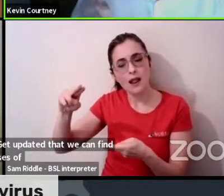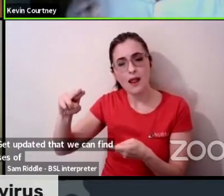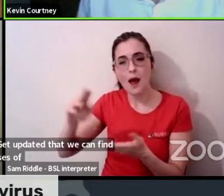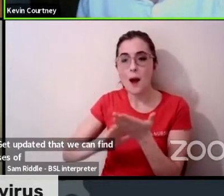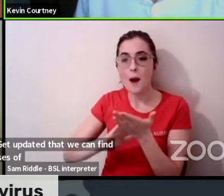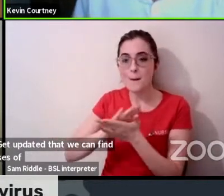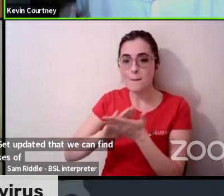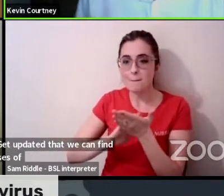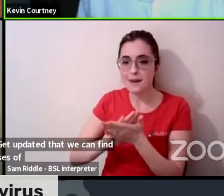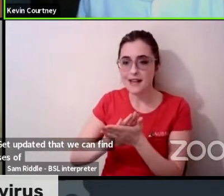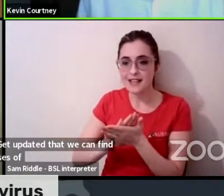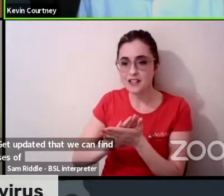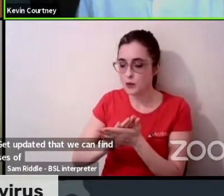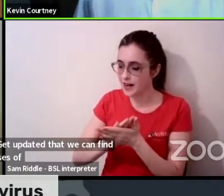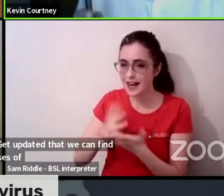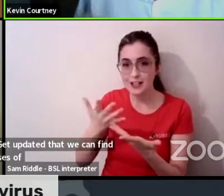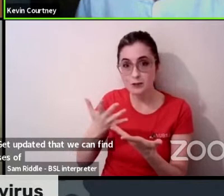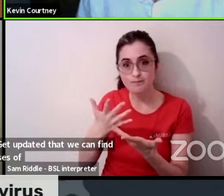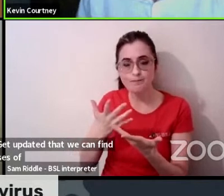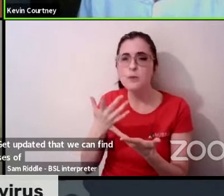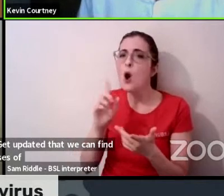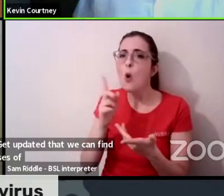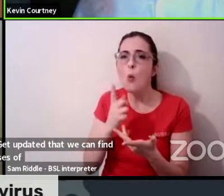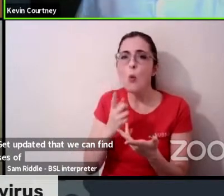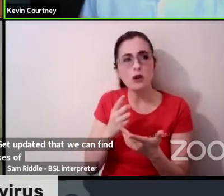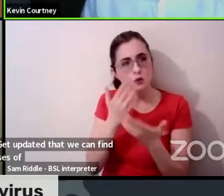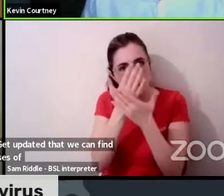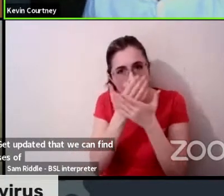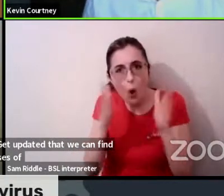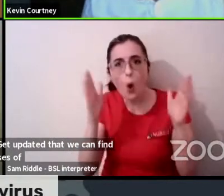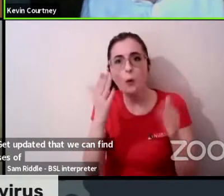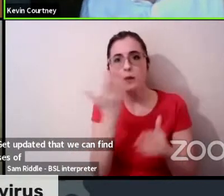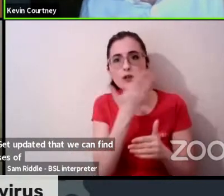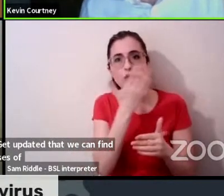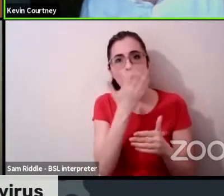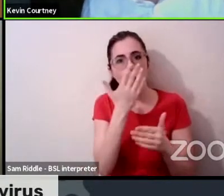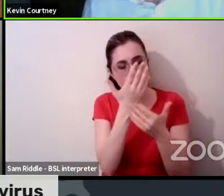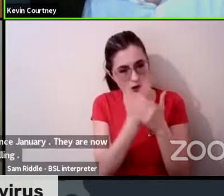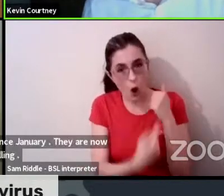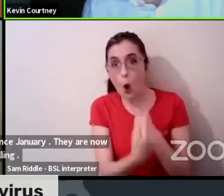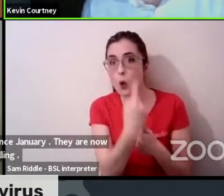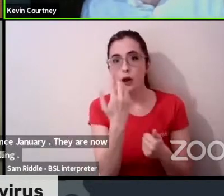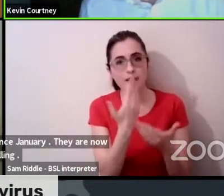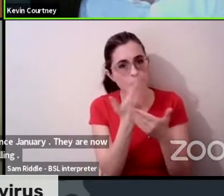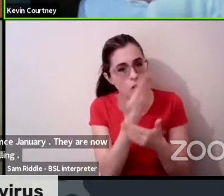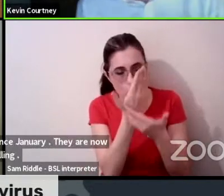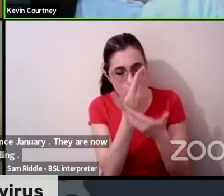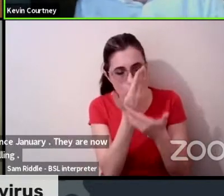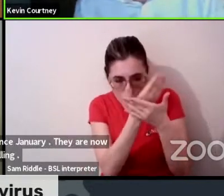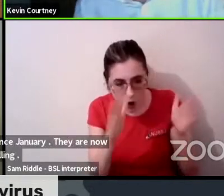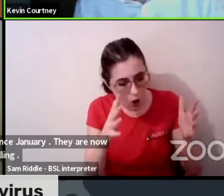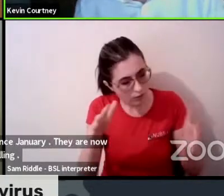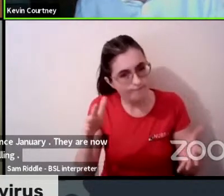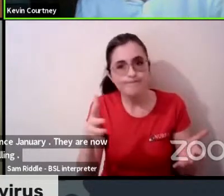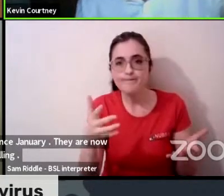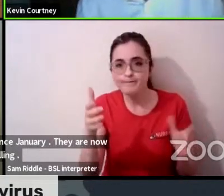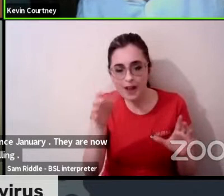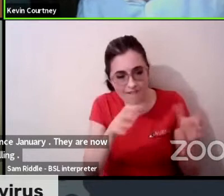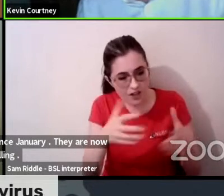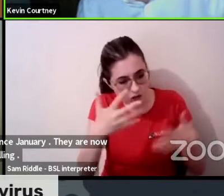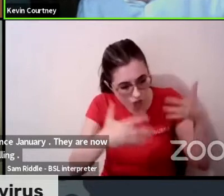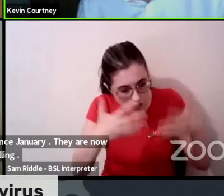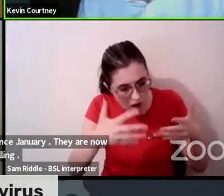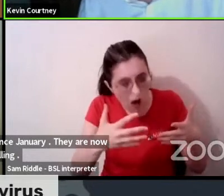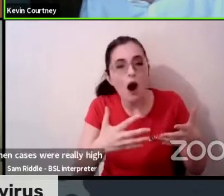look at what happens when you open schools as a standalone. And that will give us a real place to make the argument about rota operations.